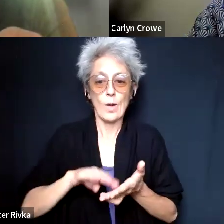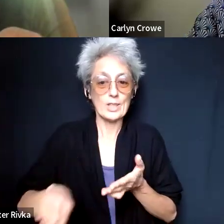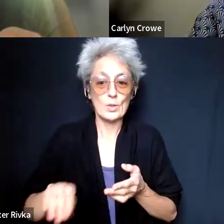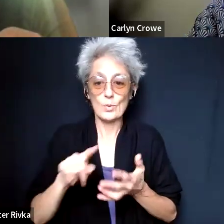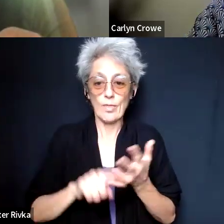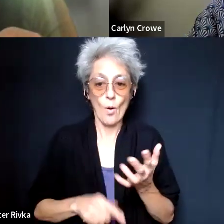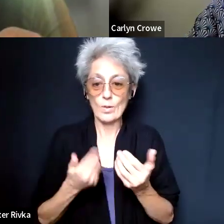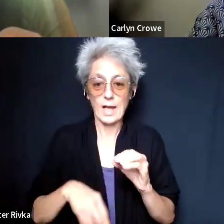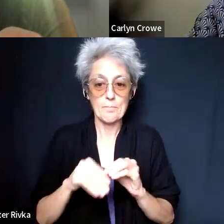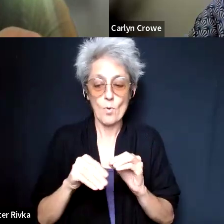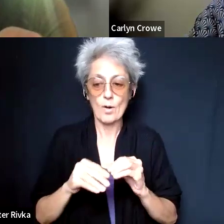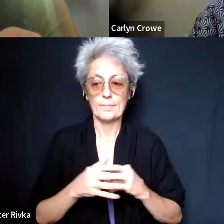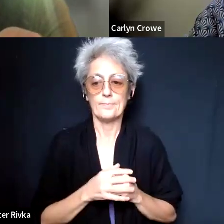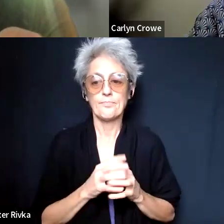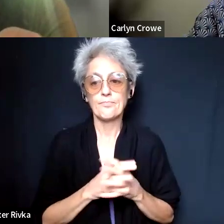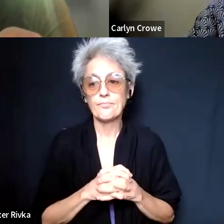I think